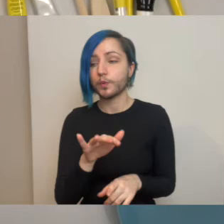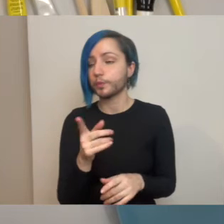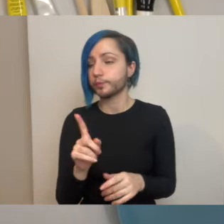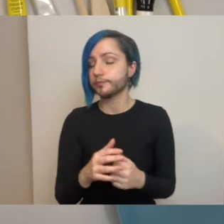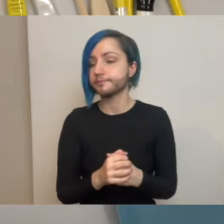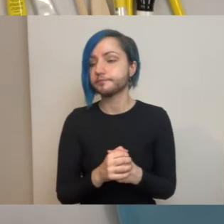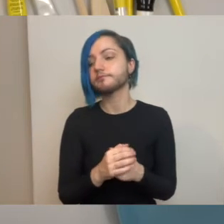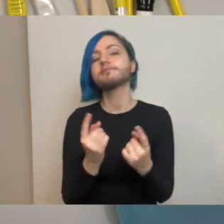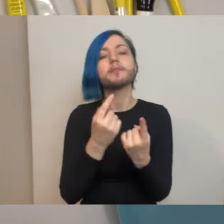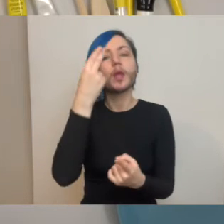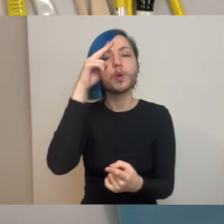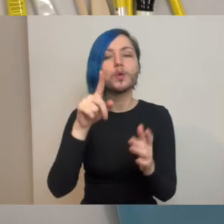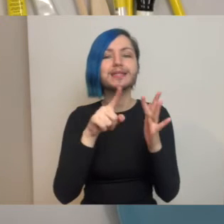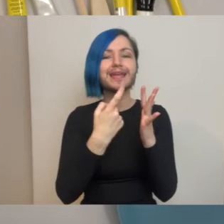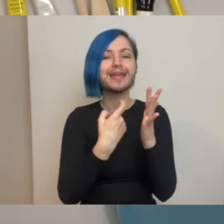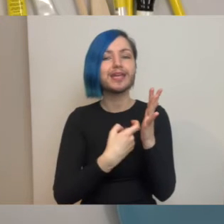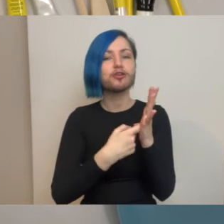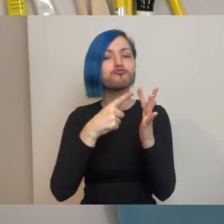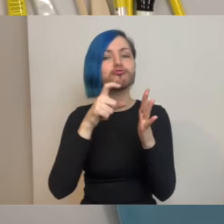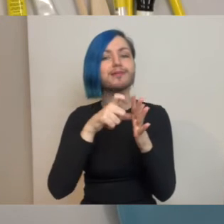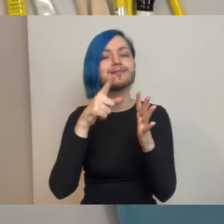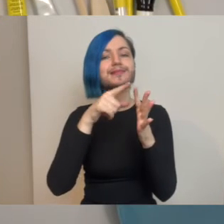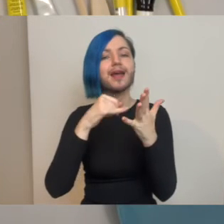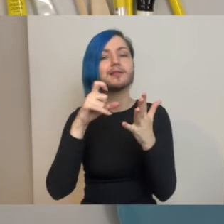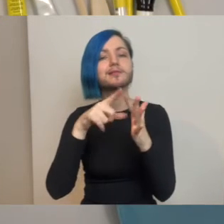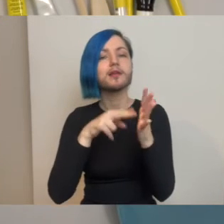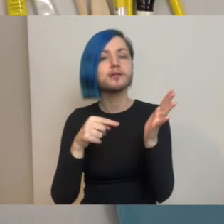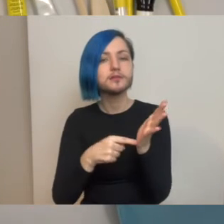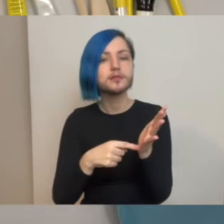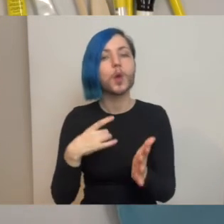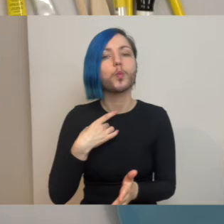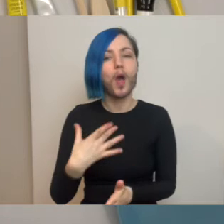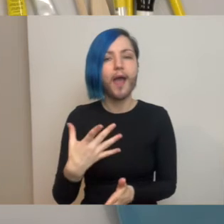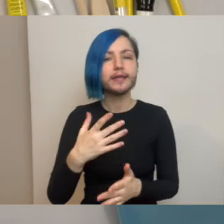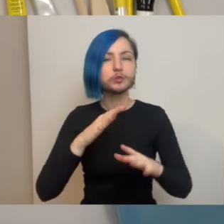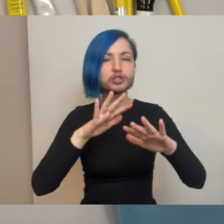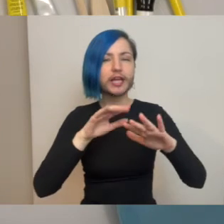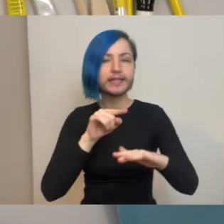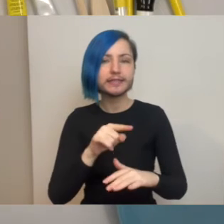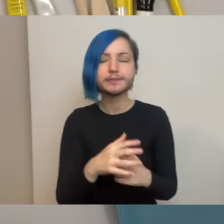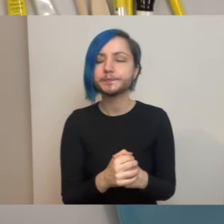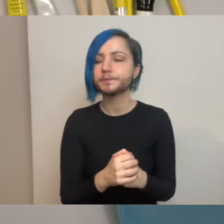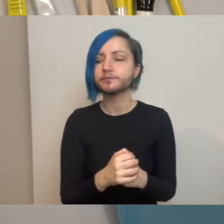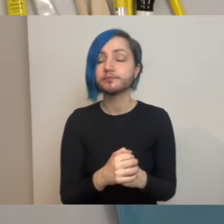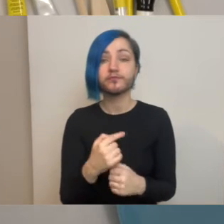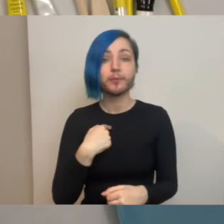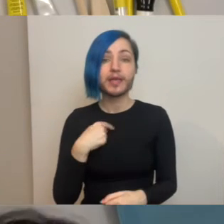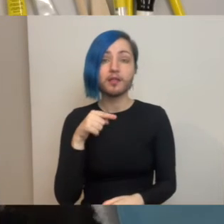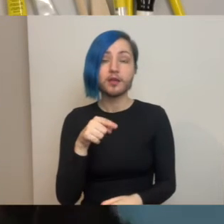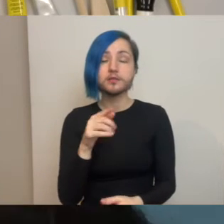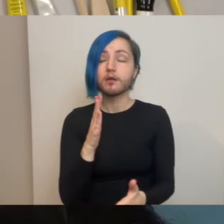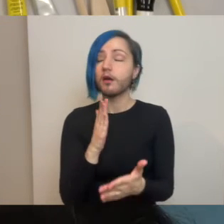in something called iridescent white. And for me, this is literally